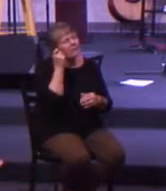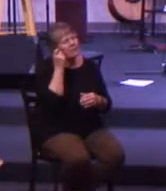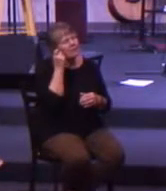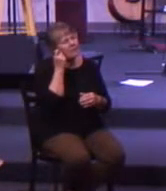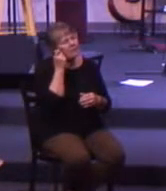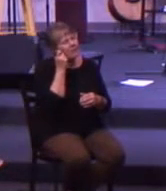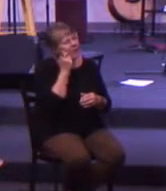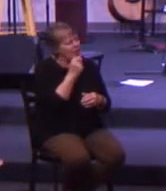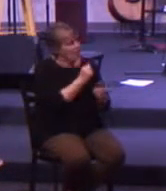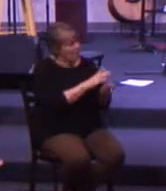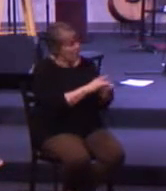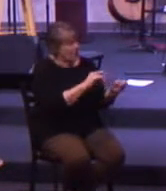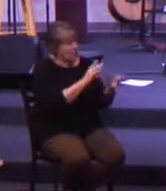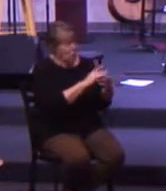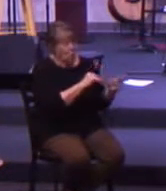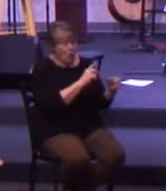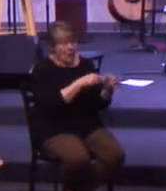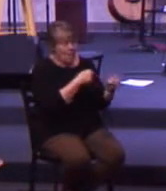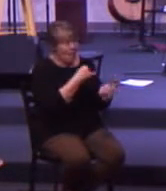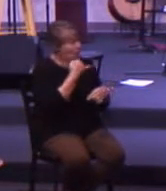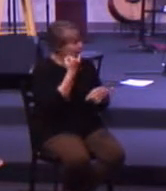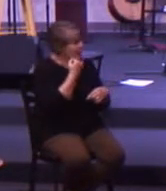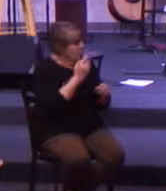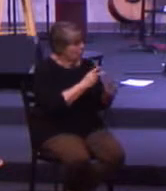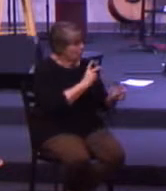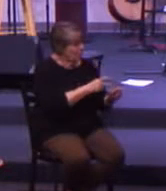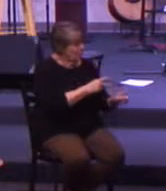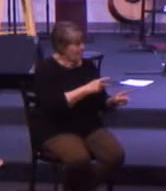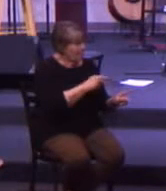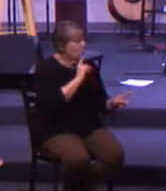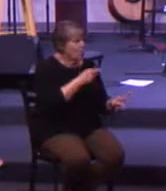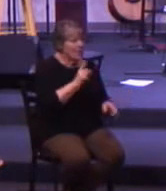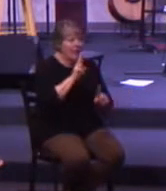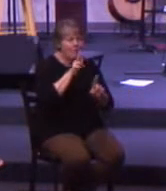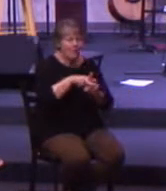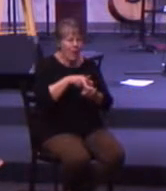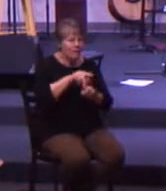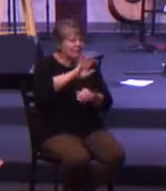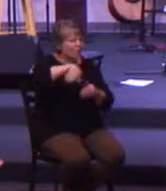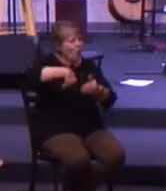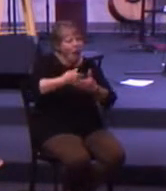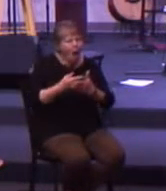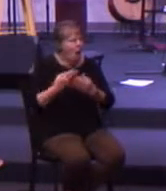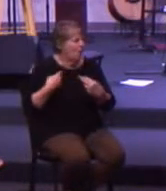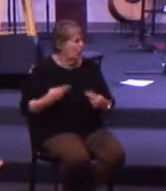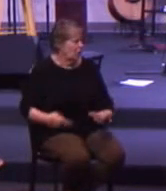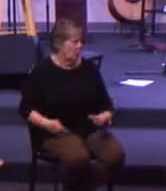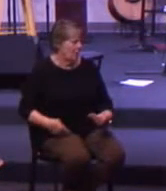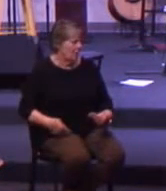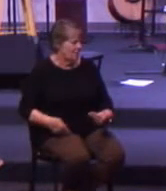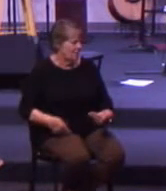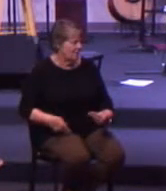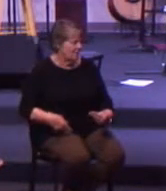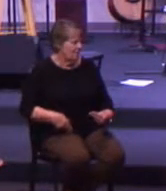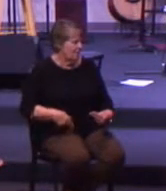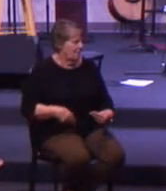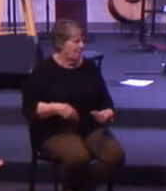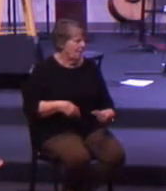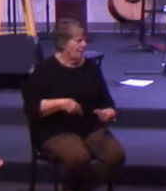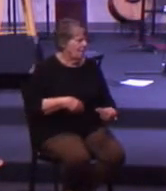is actually a story about human nature. People who are stuck tend to look at the place they're